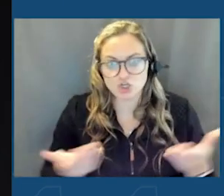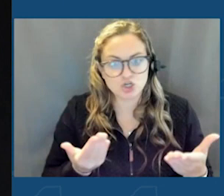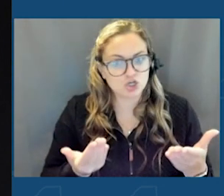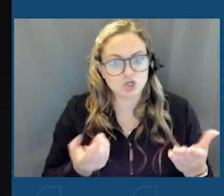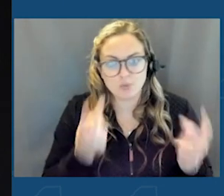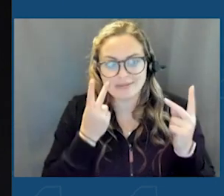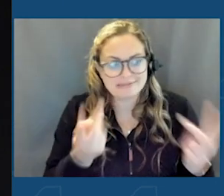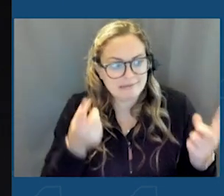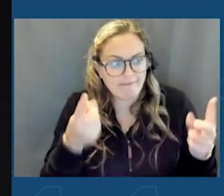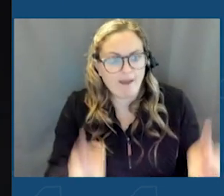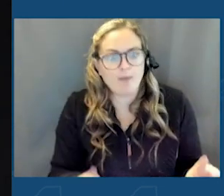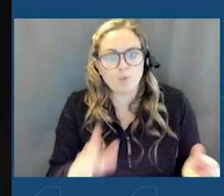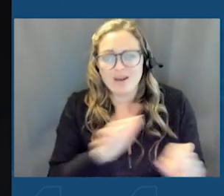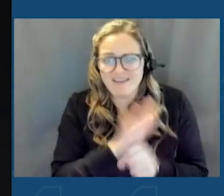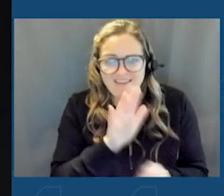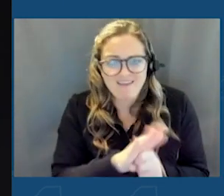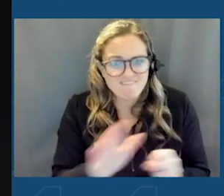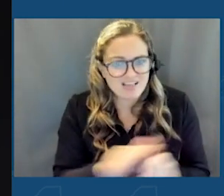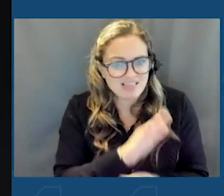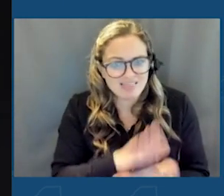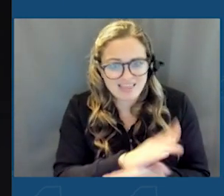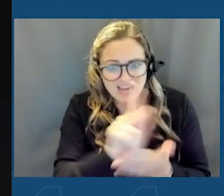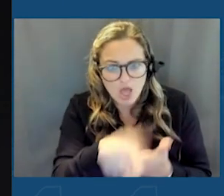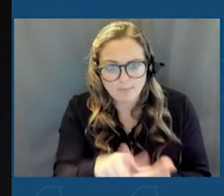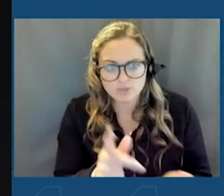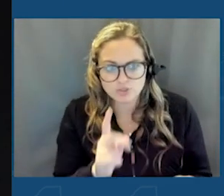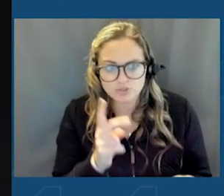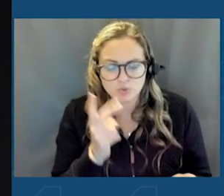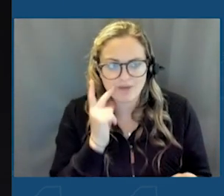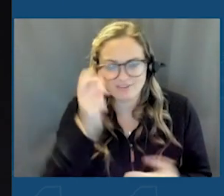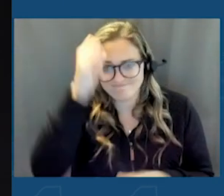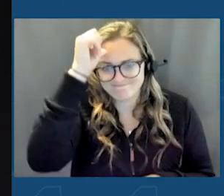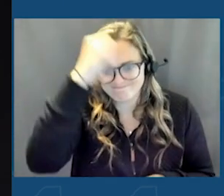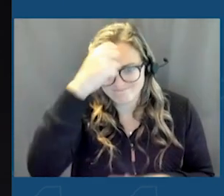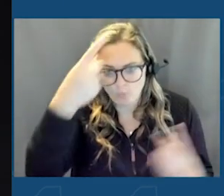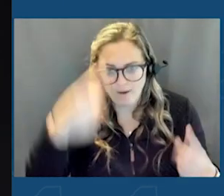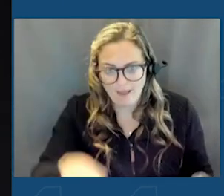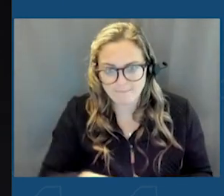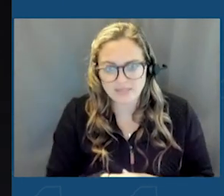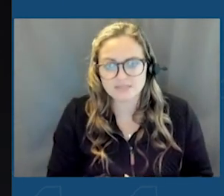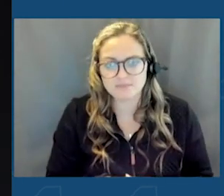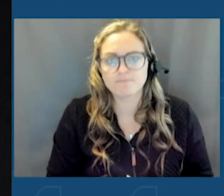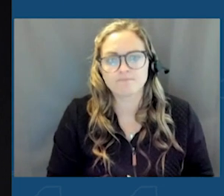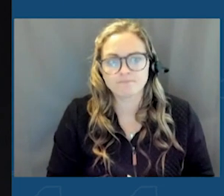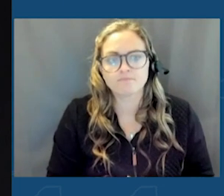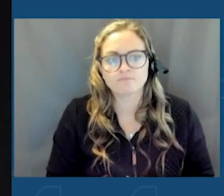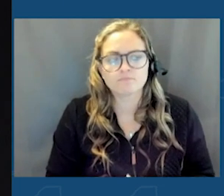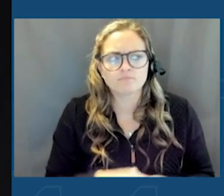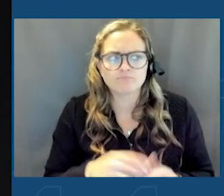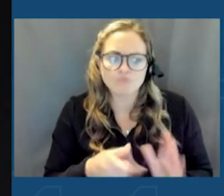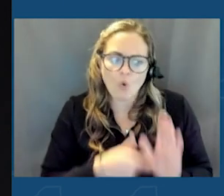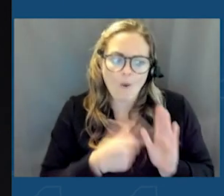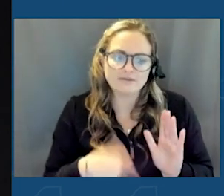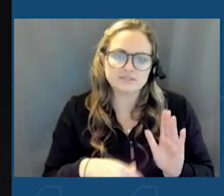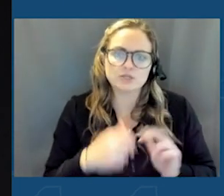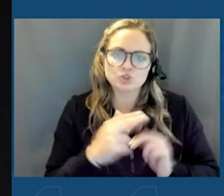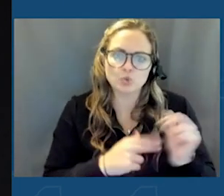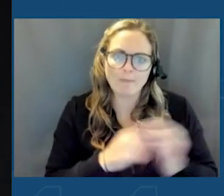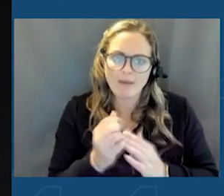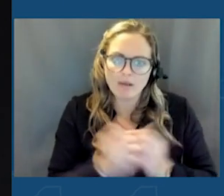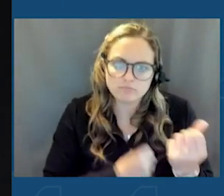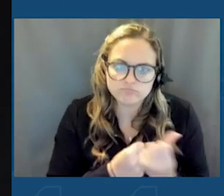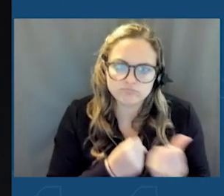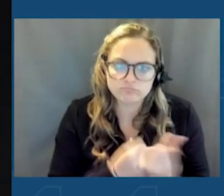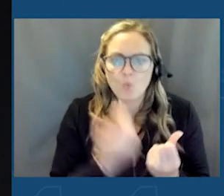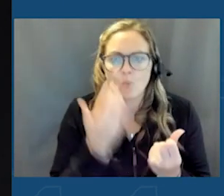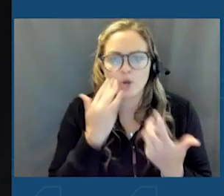eyes. We've had enough cleanups to have this seared in your memory what happens, and that requires us to build resiliency. And we know how to do this. We know